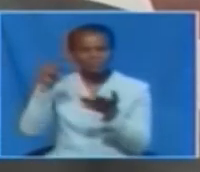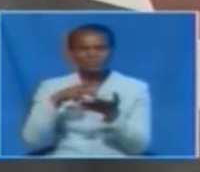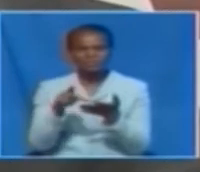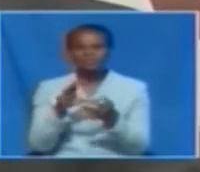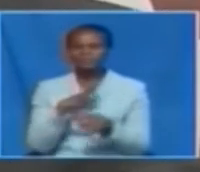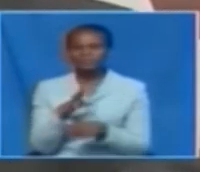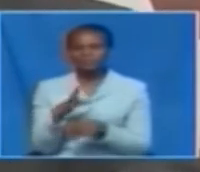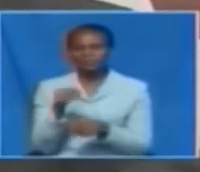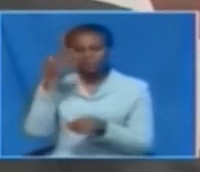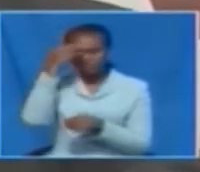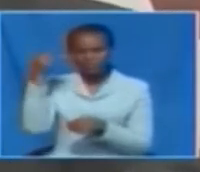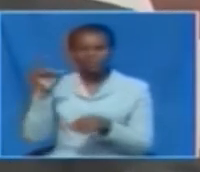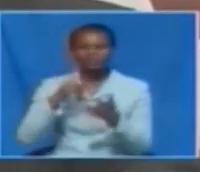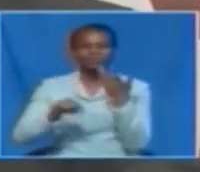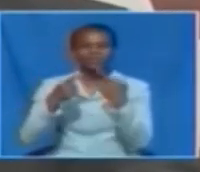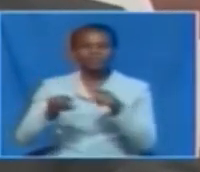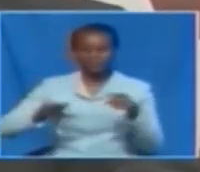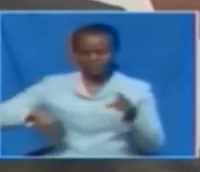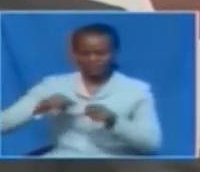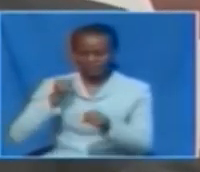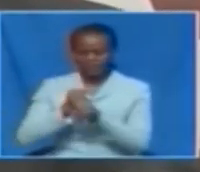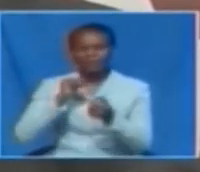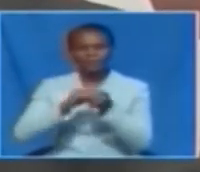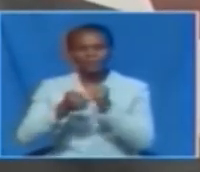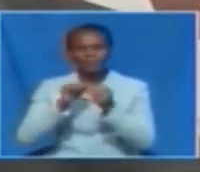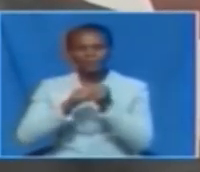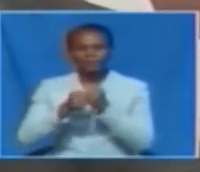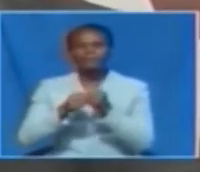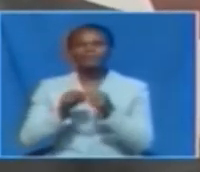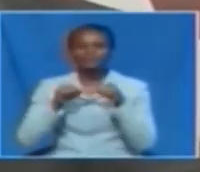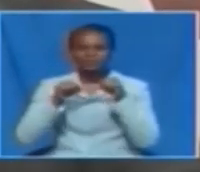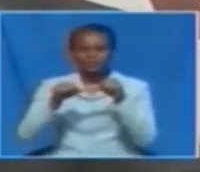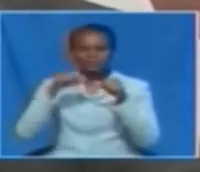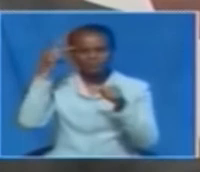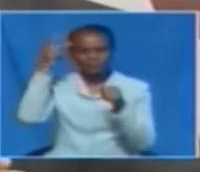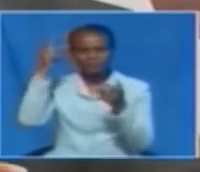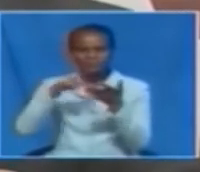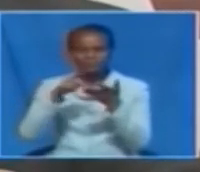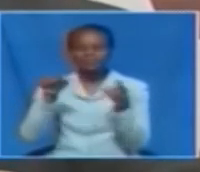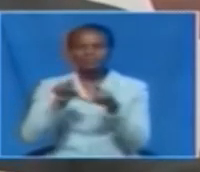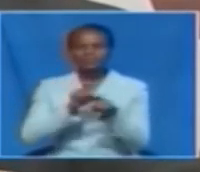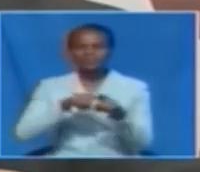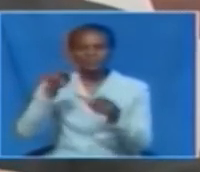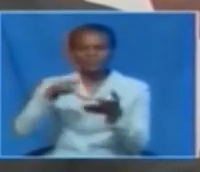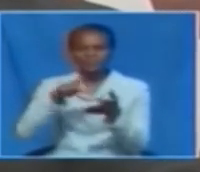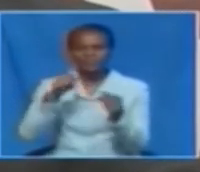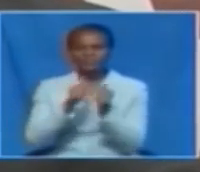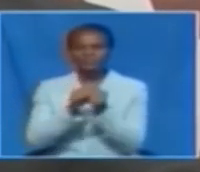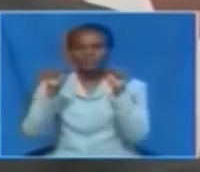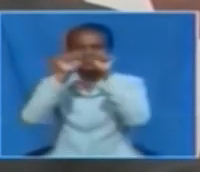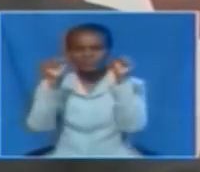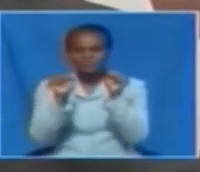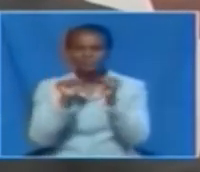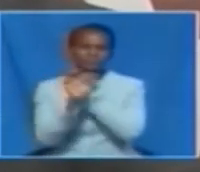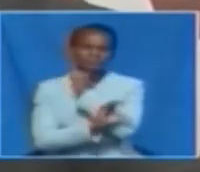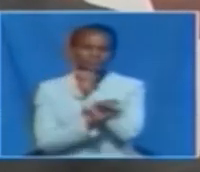Okay? Forget what happened last year, the challenges we went through. It's still a political party. It's still a party with structures across the